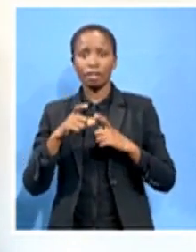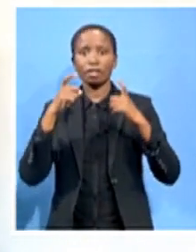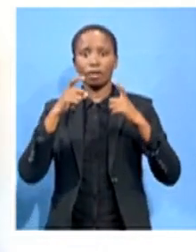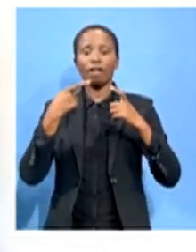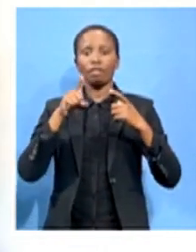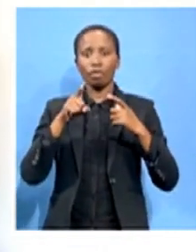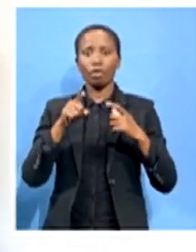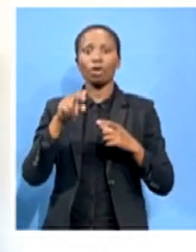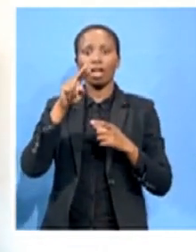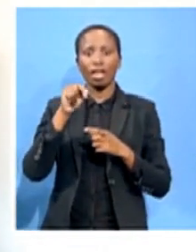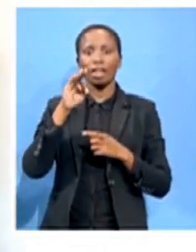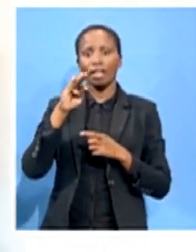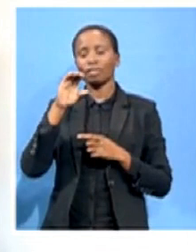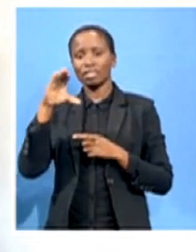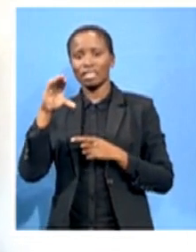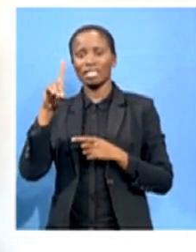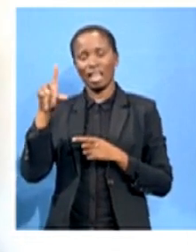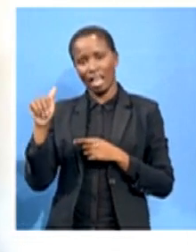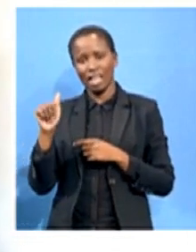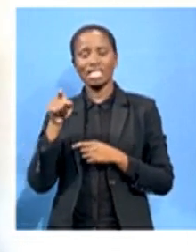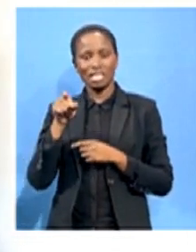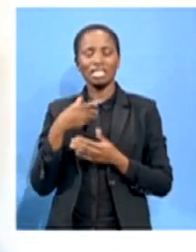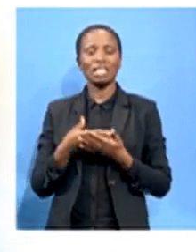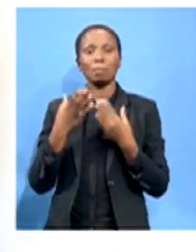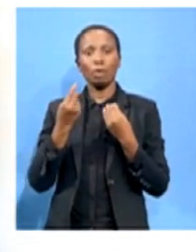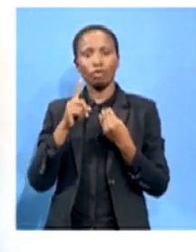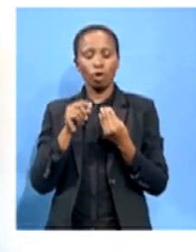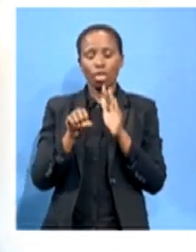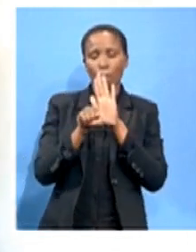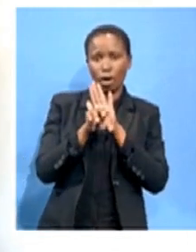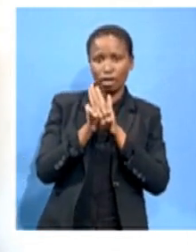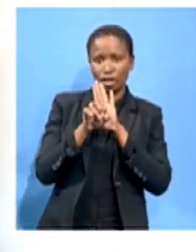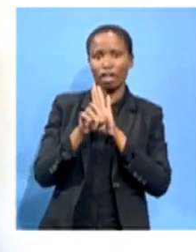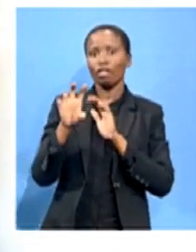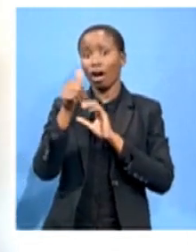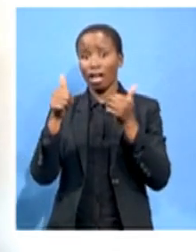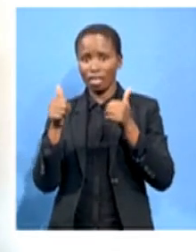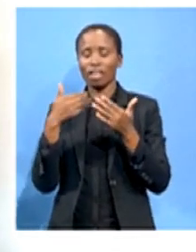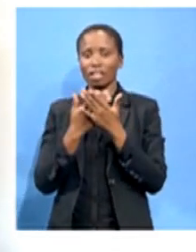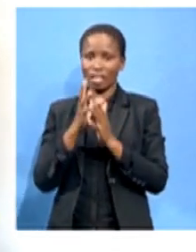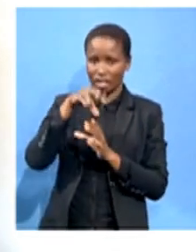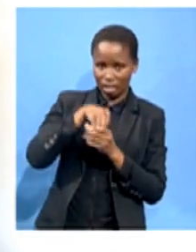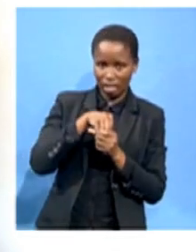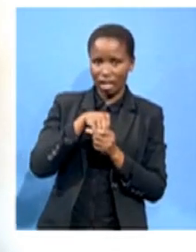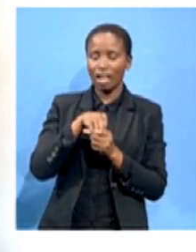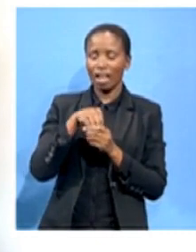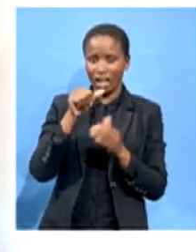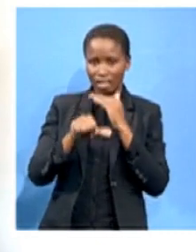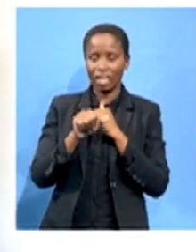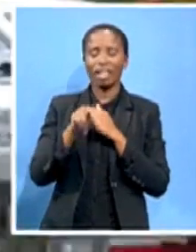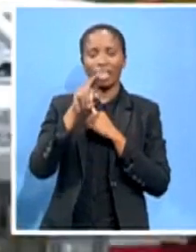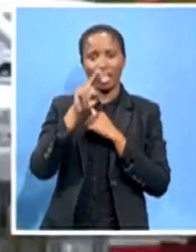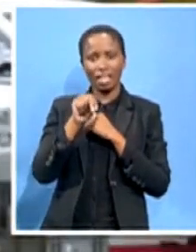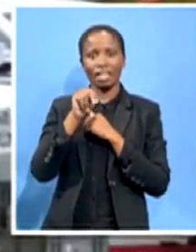access to the markets of the other state parties under the AFCFTA, a much larger, much more attractive market